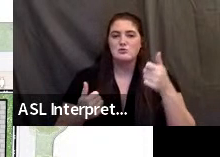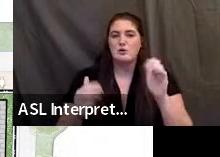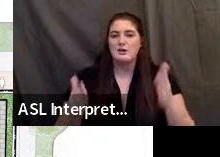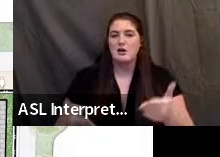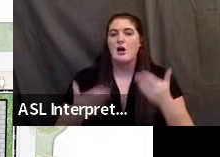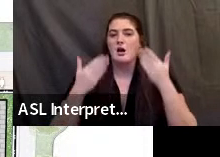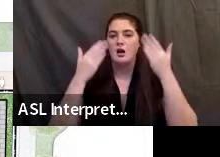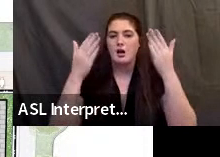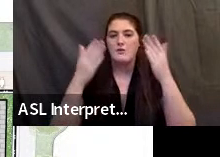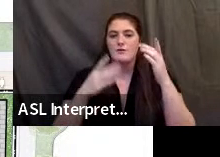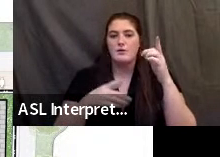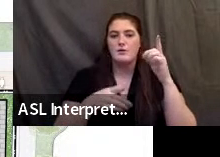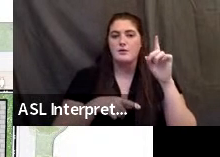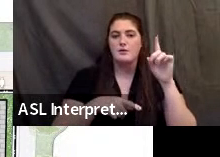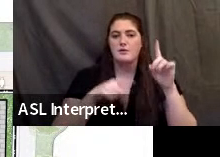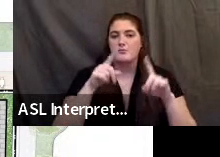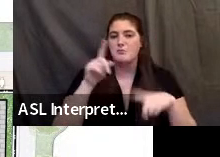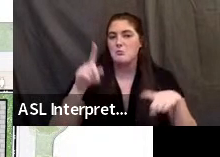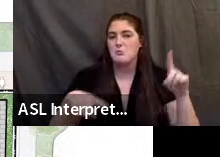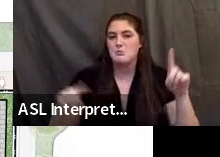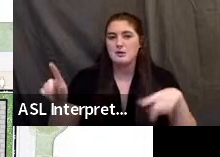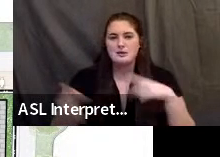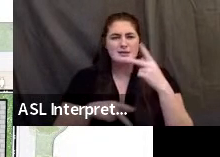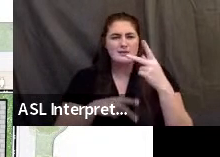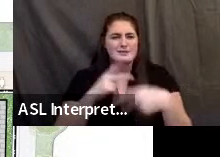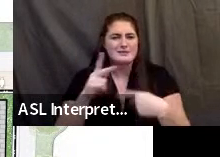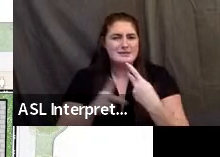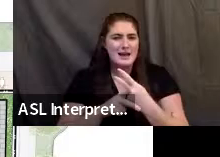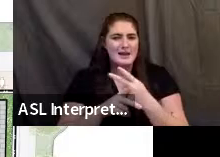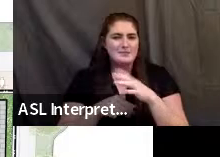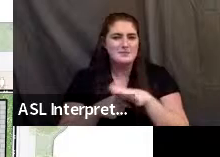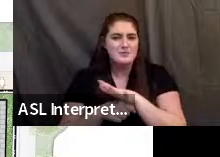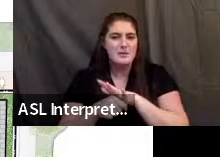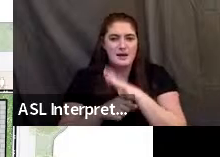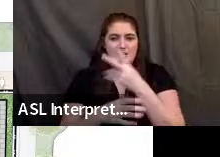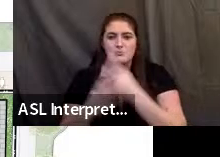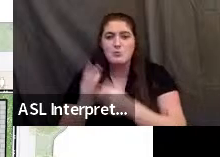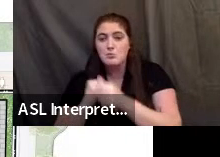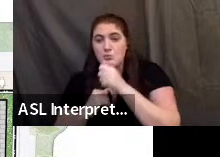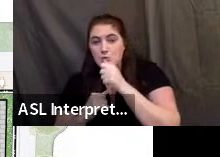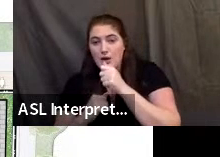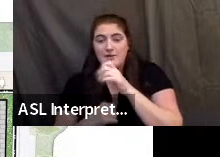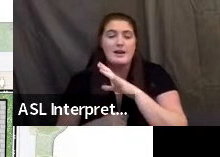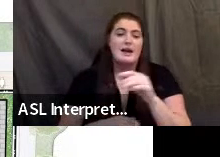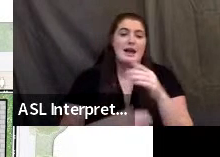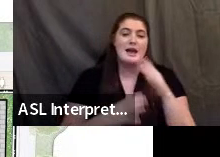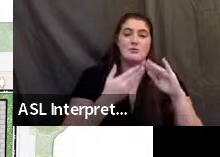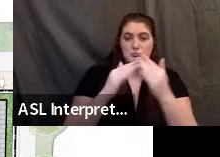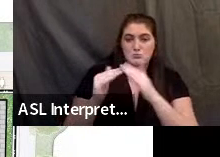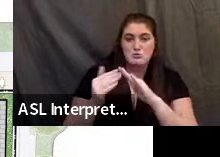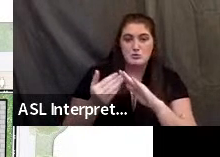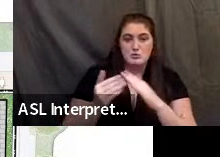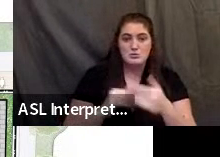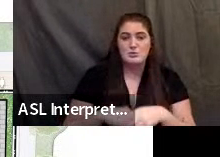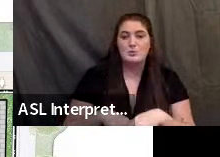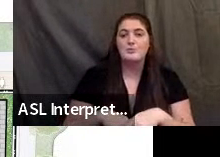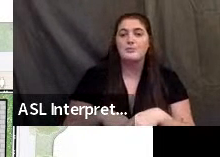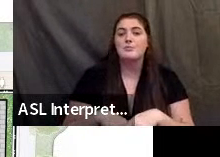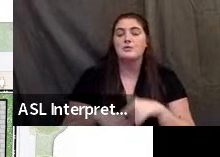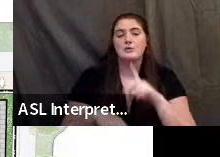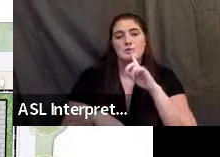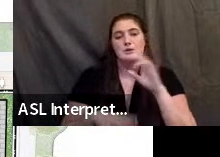kind of a multiplicity of types of spaces, both private and communal, to really add to